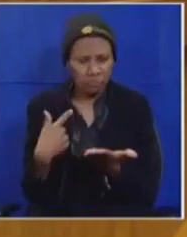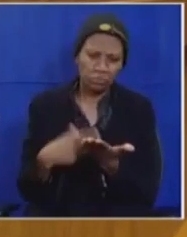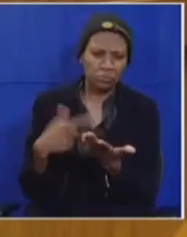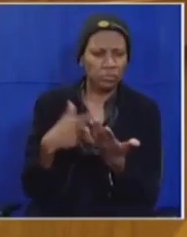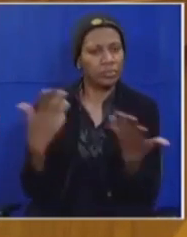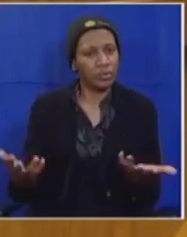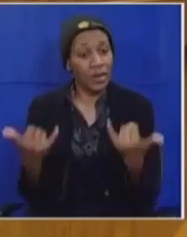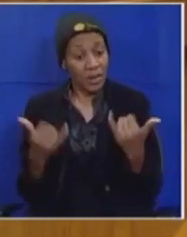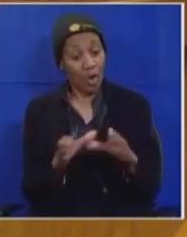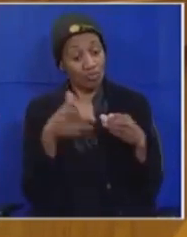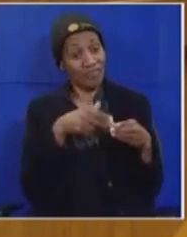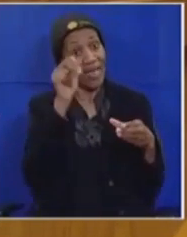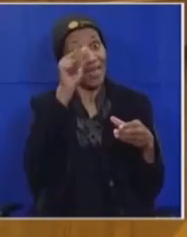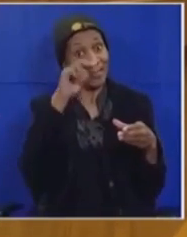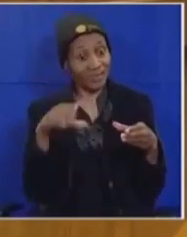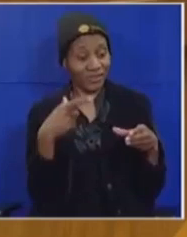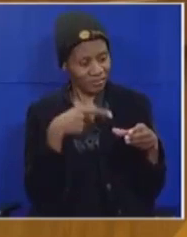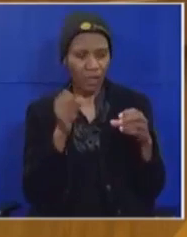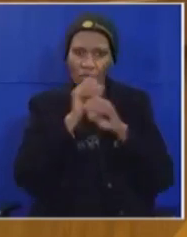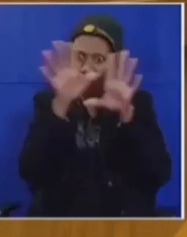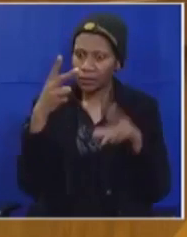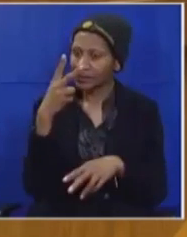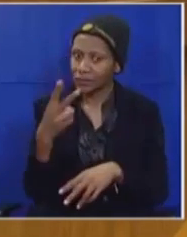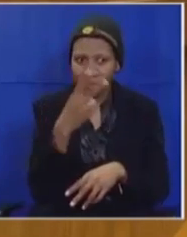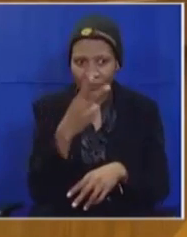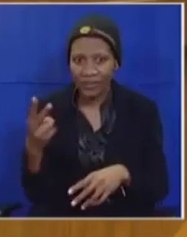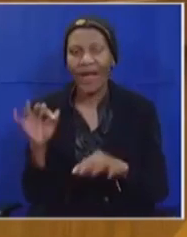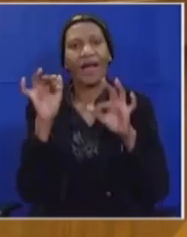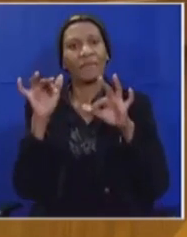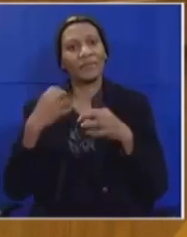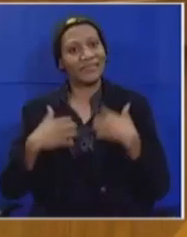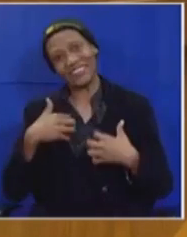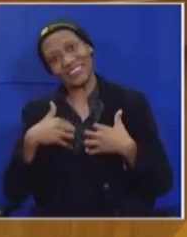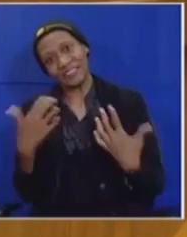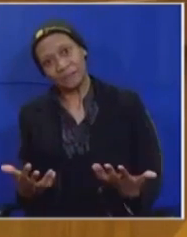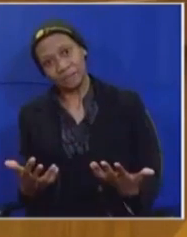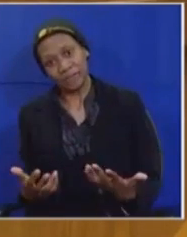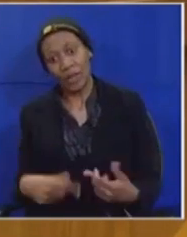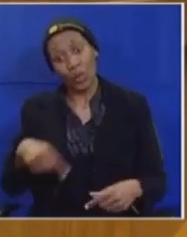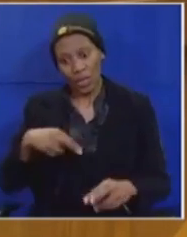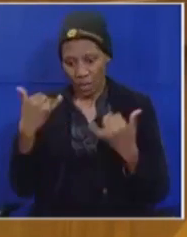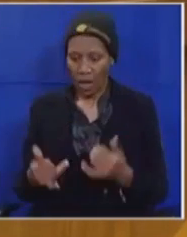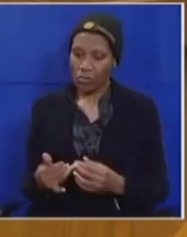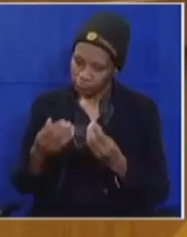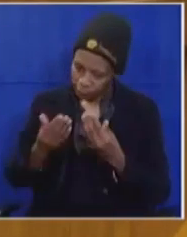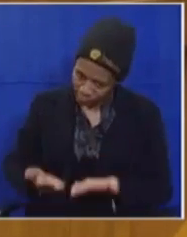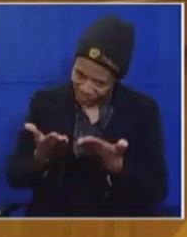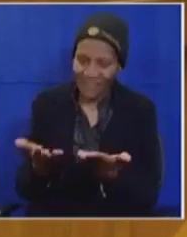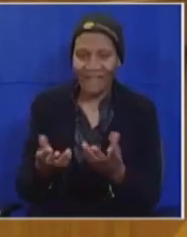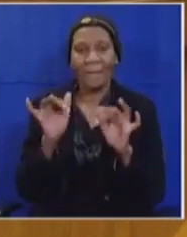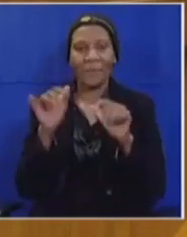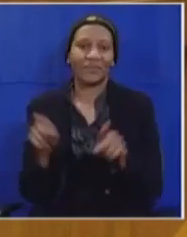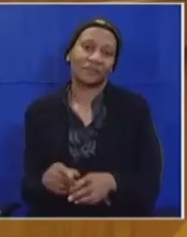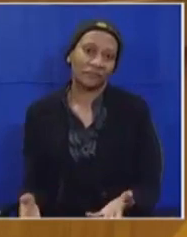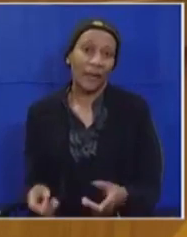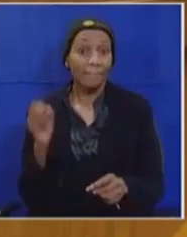clear, very, very clear what our people are saying, and that is precisely what we are responding to. But we are also saying,